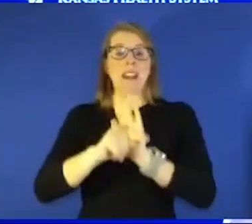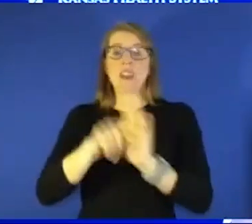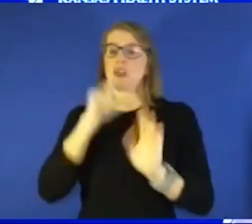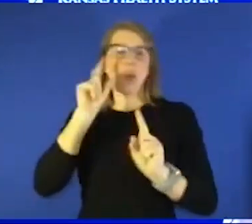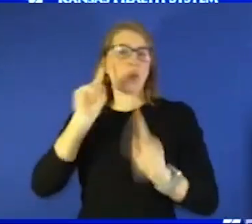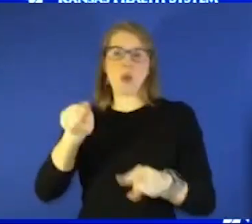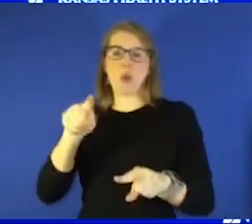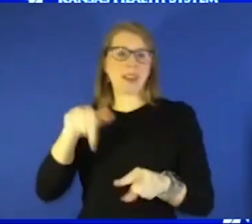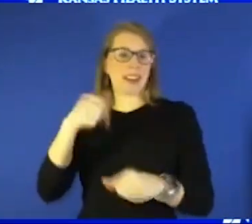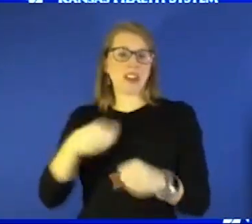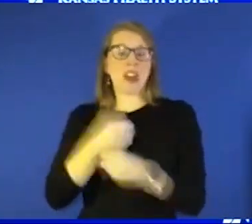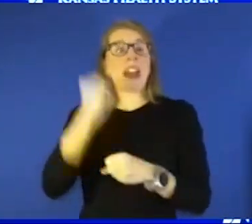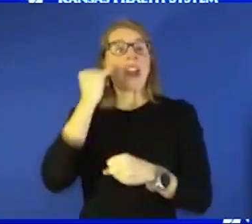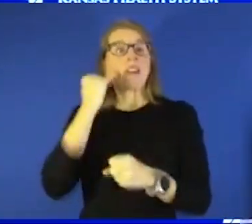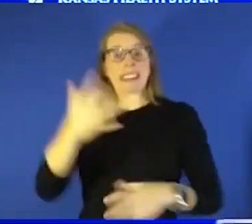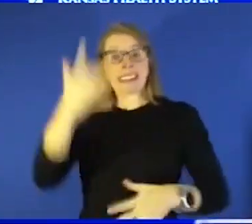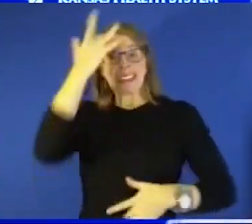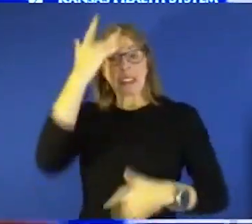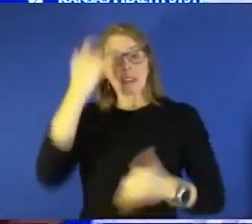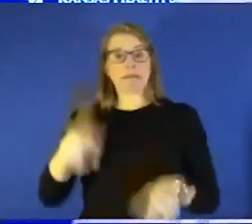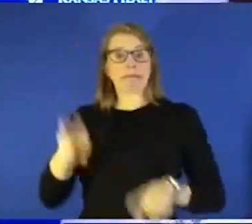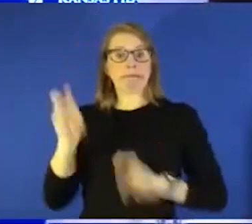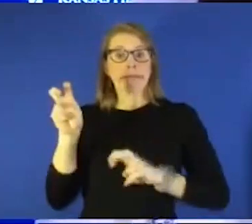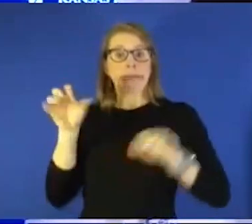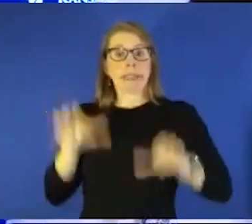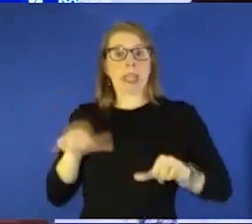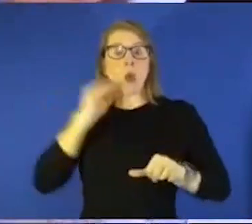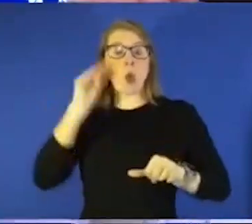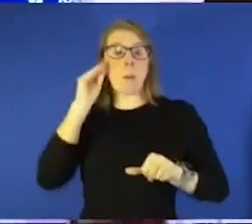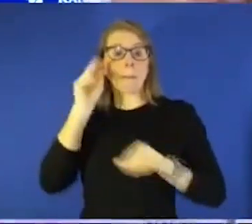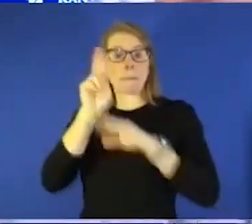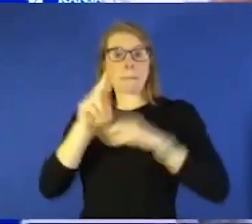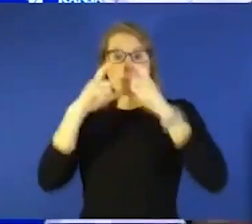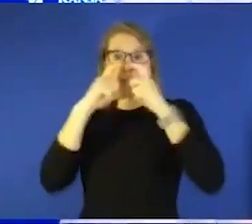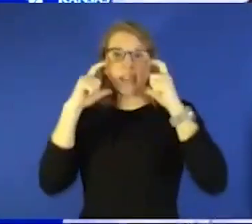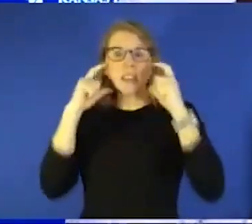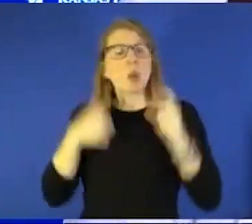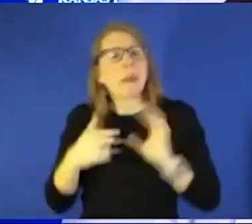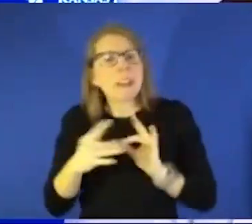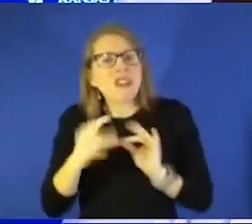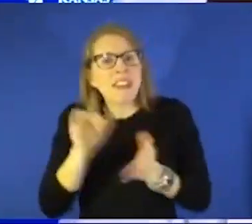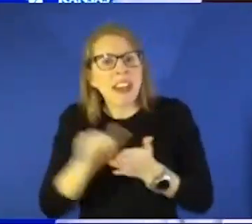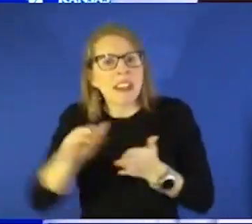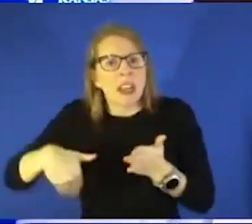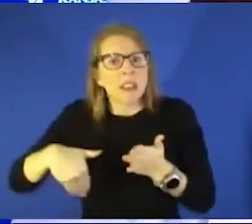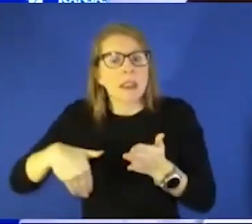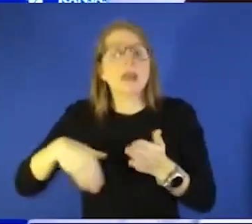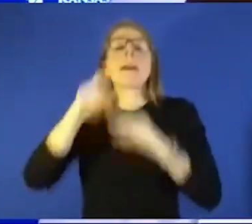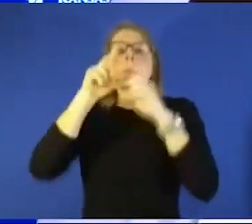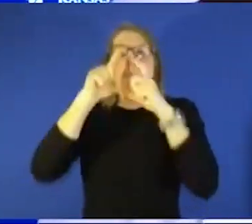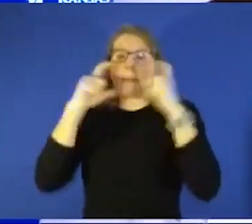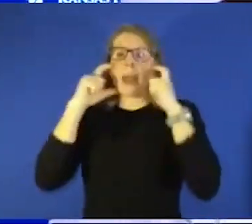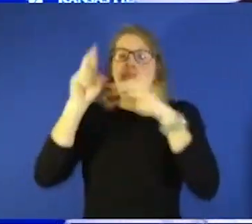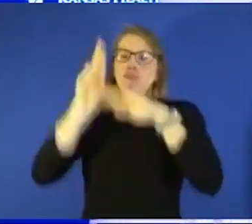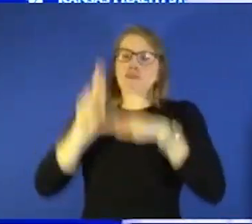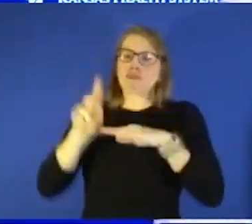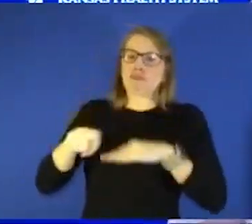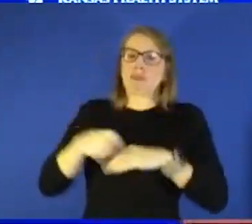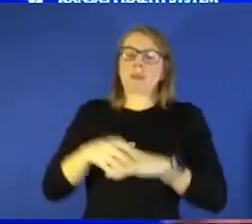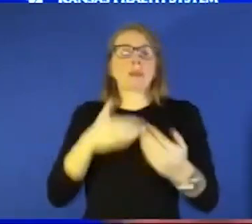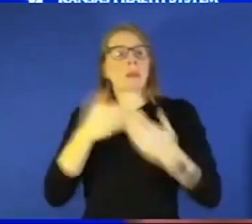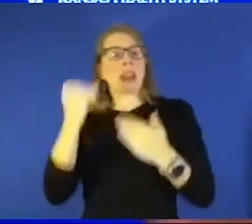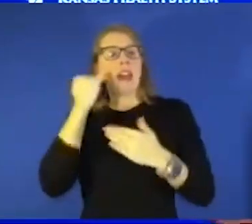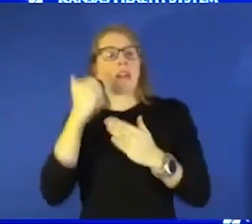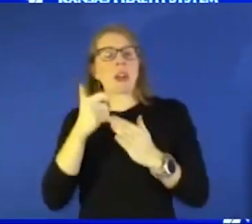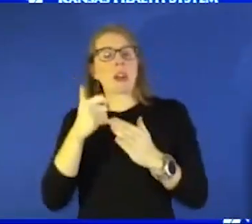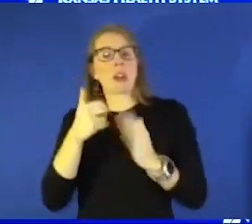stay home, put your mask on. Oh, wait a minute. Have we said that yet? Keep your masks on, people. Whether there's a mask mandate or not, and I know